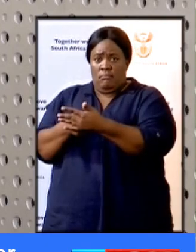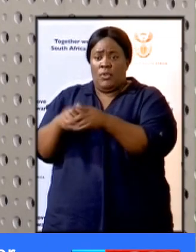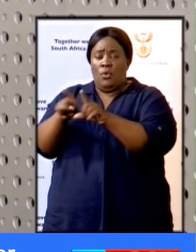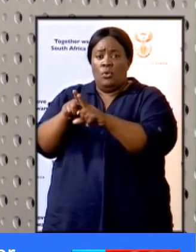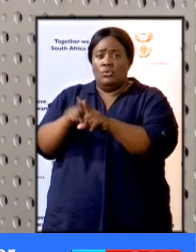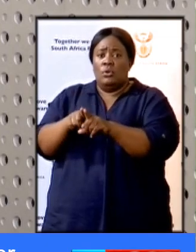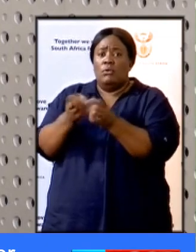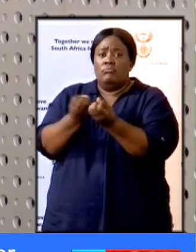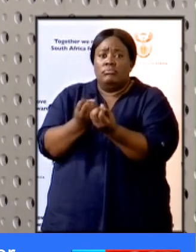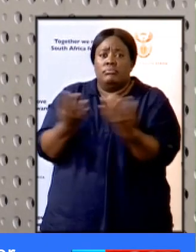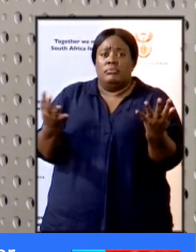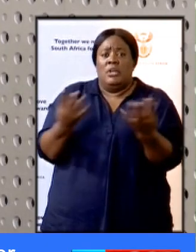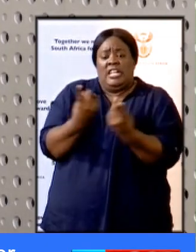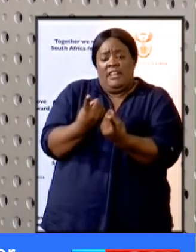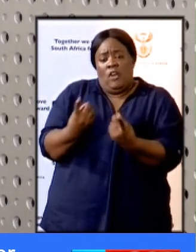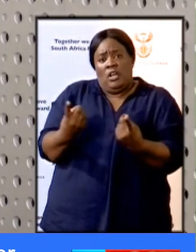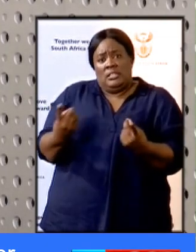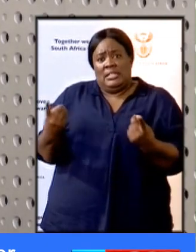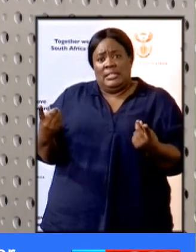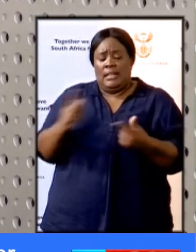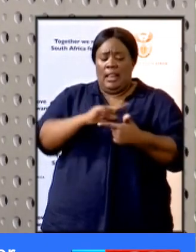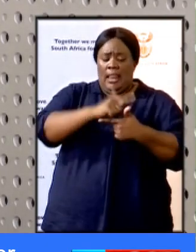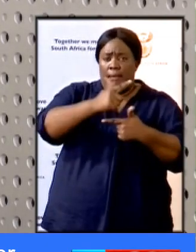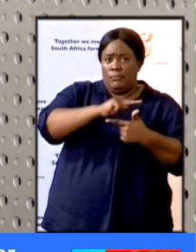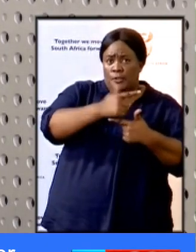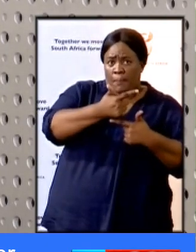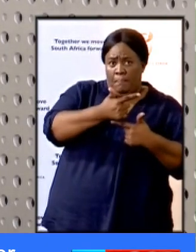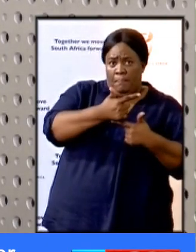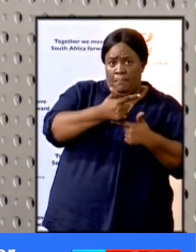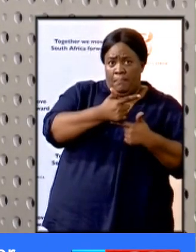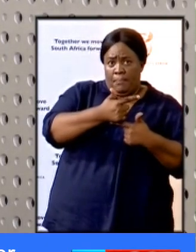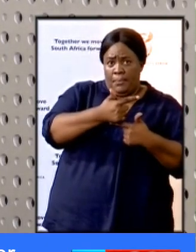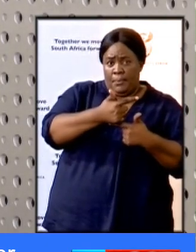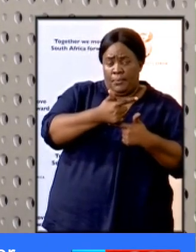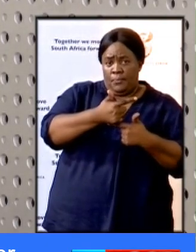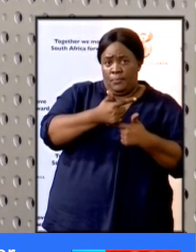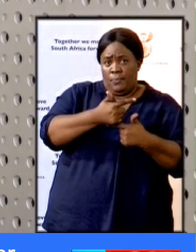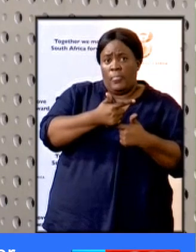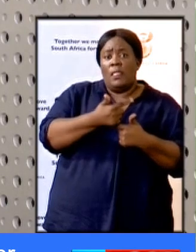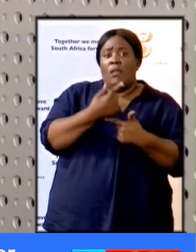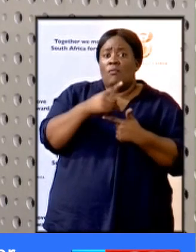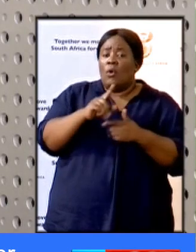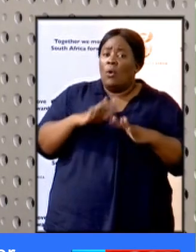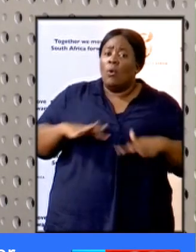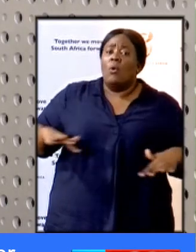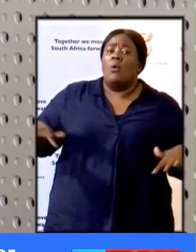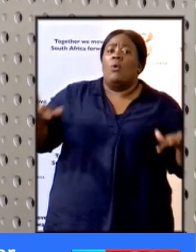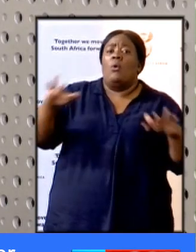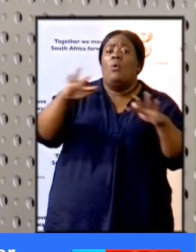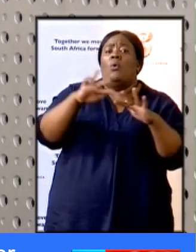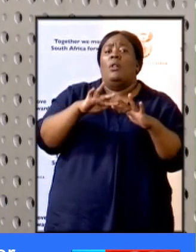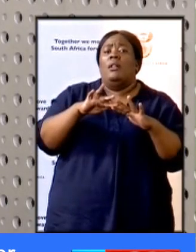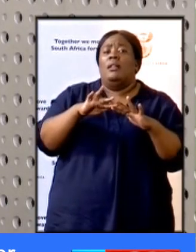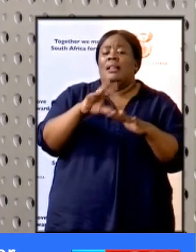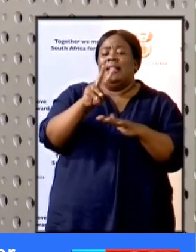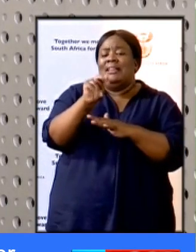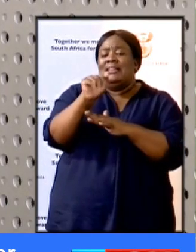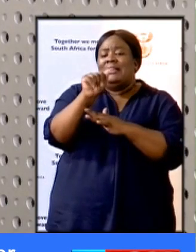of devices, laptops in the main, for all